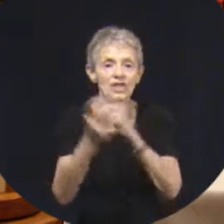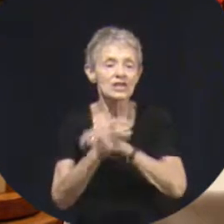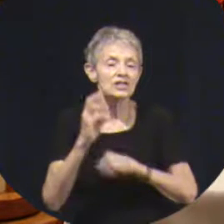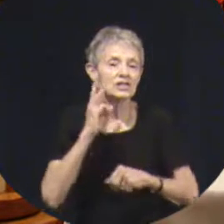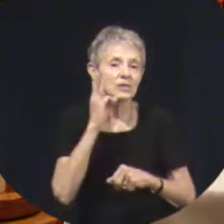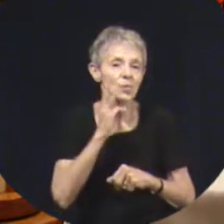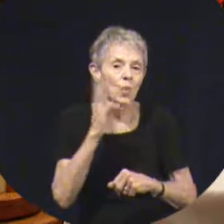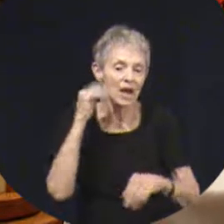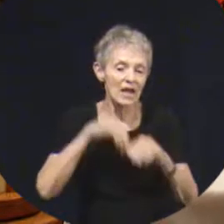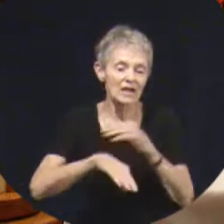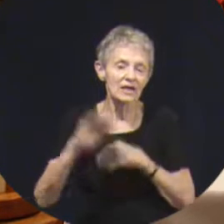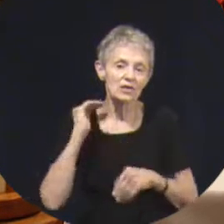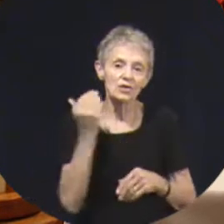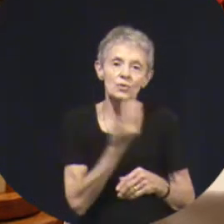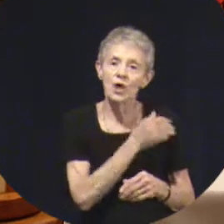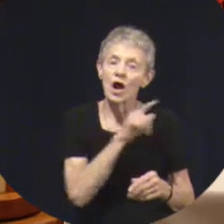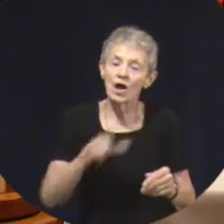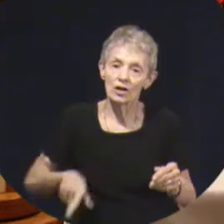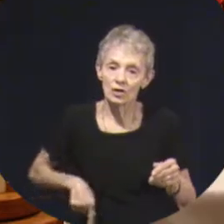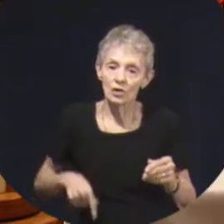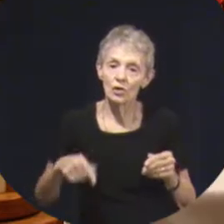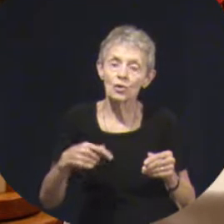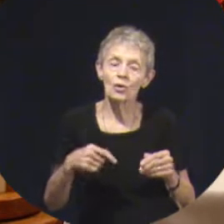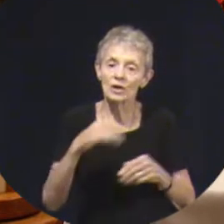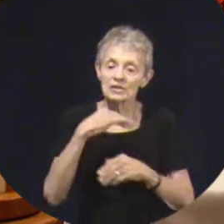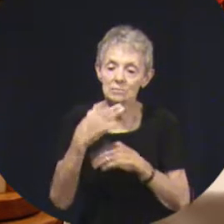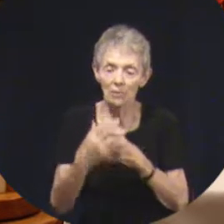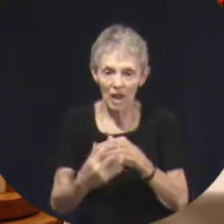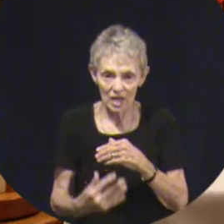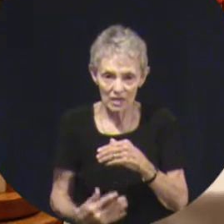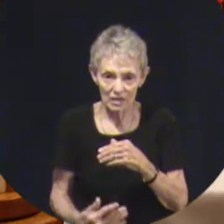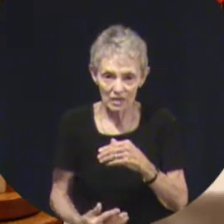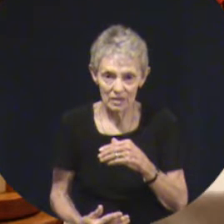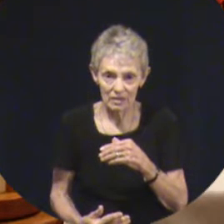the forgiveness of sins. Do this in memory of me.